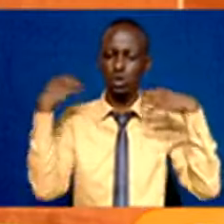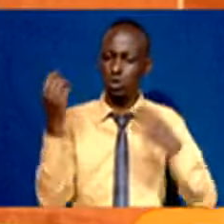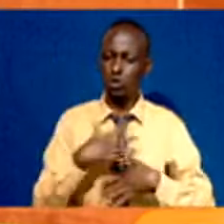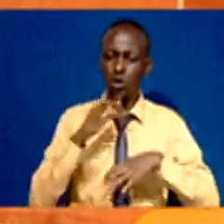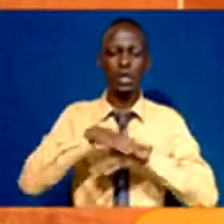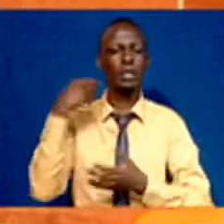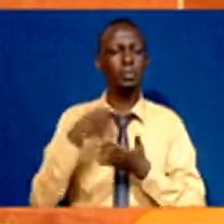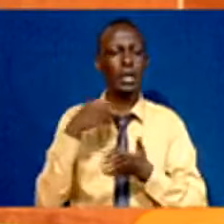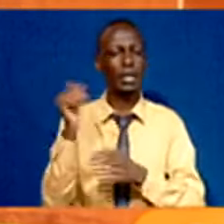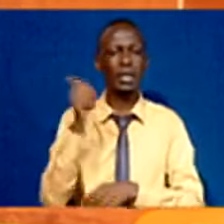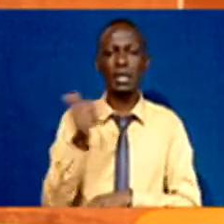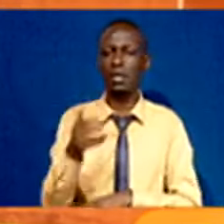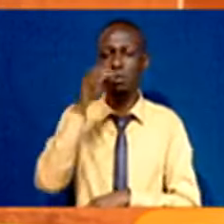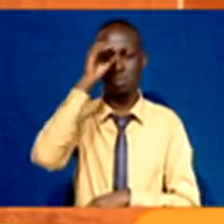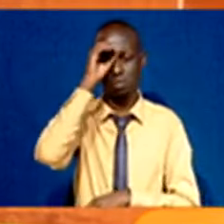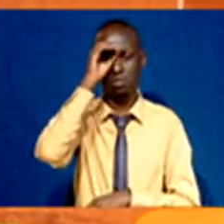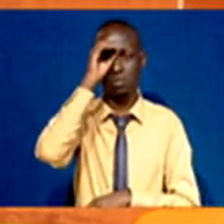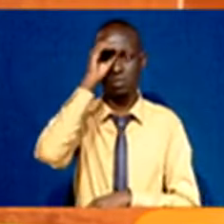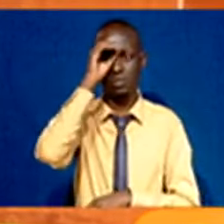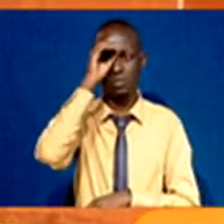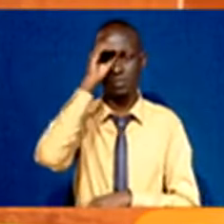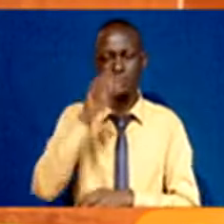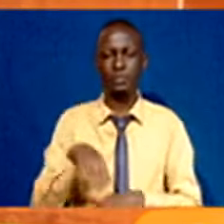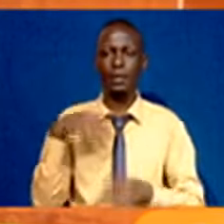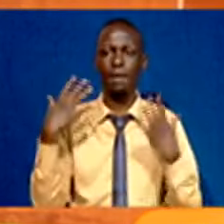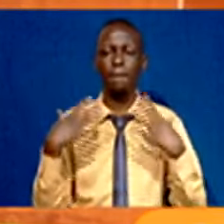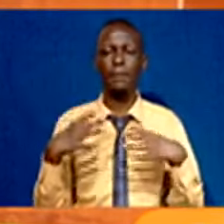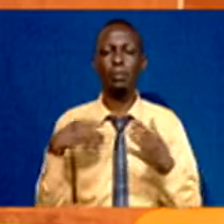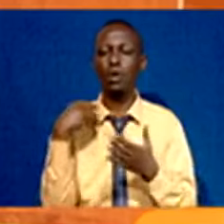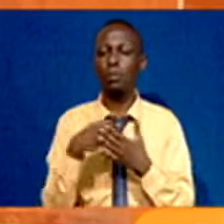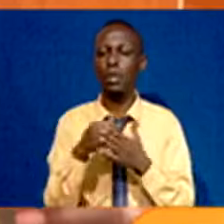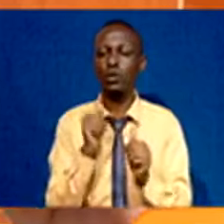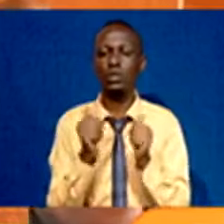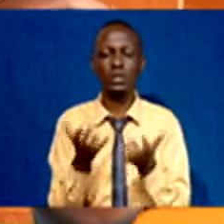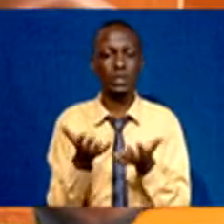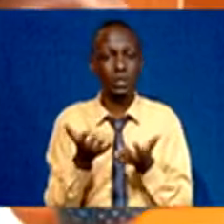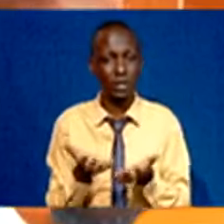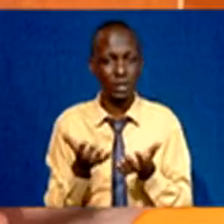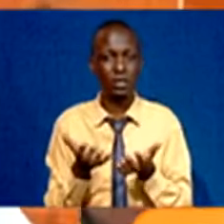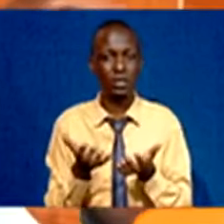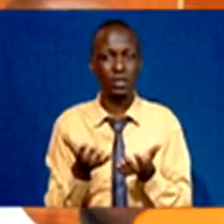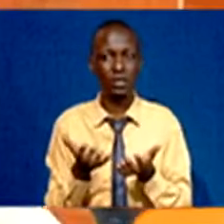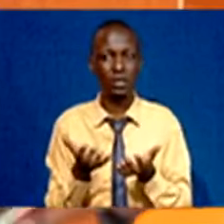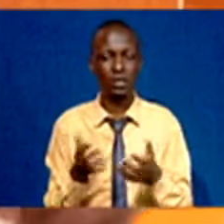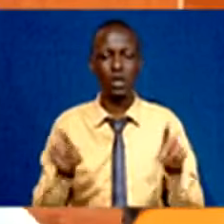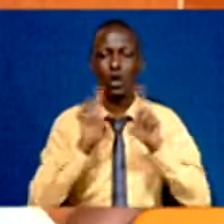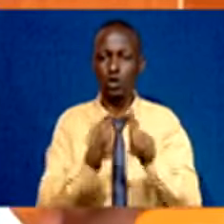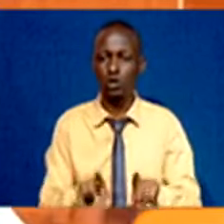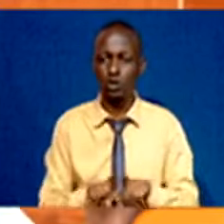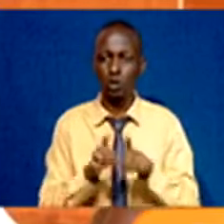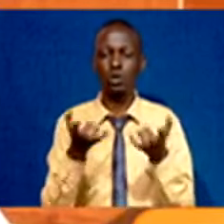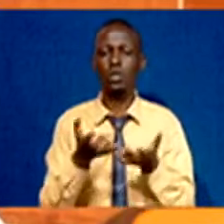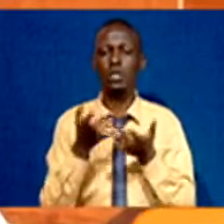zero. Apart from the money yenye watu wanataka, you should be also mnafaa kukua na roho ya